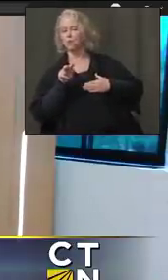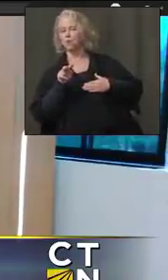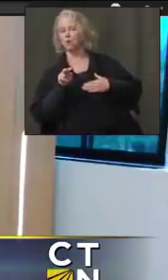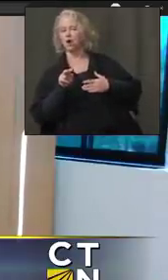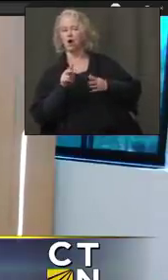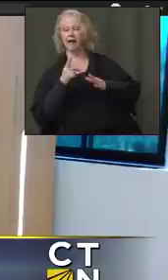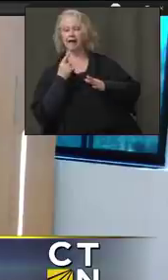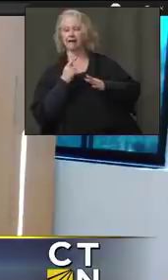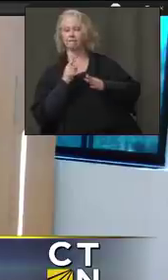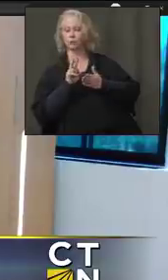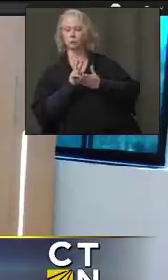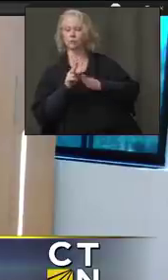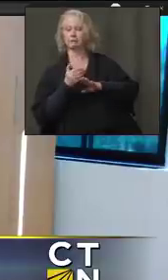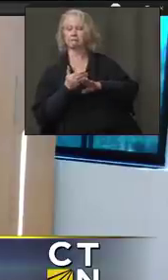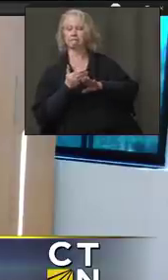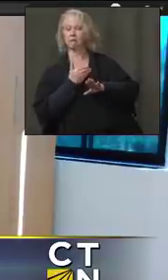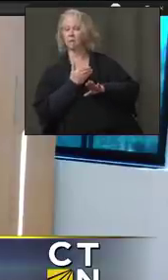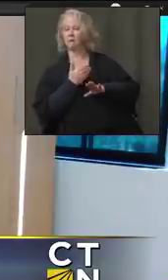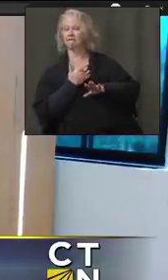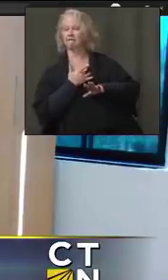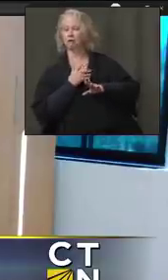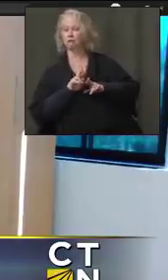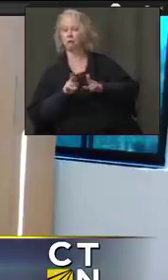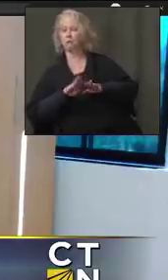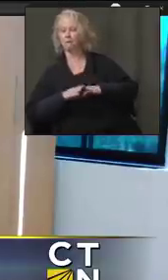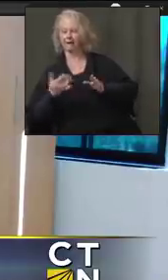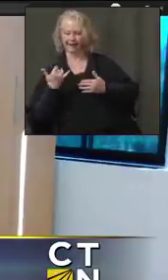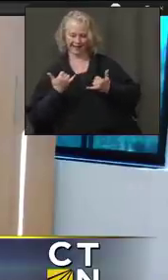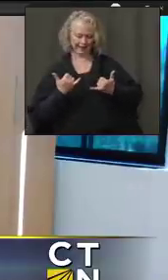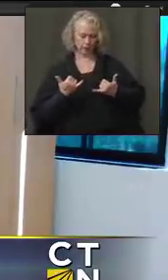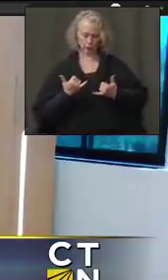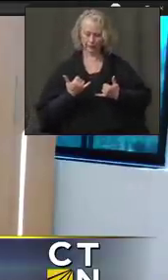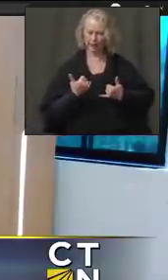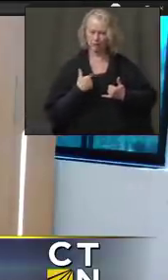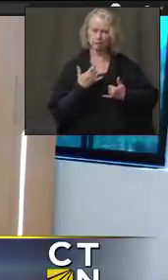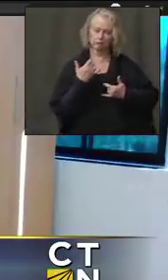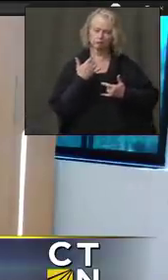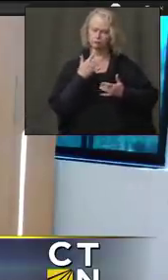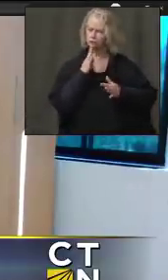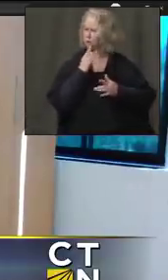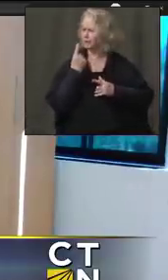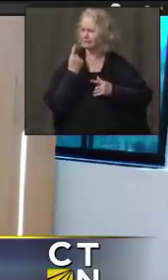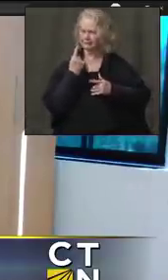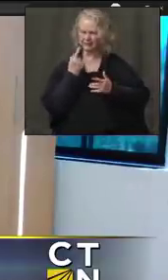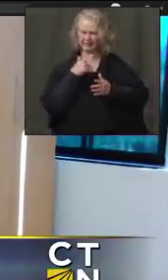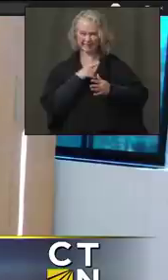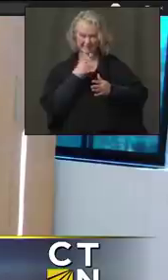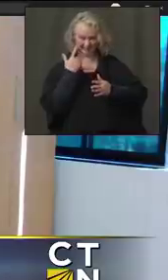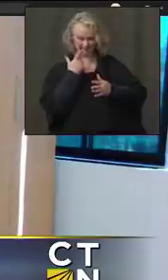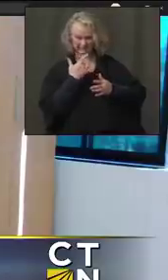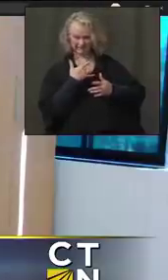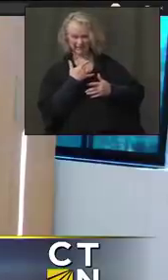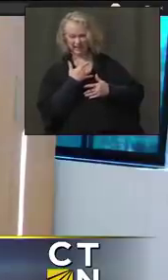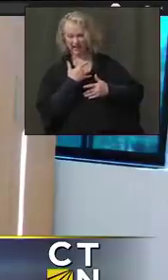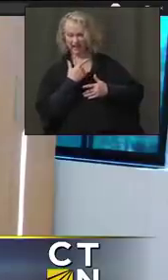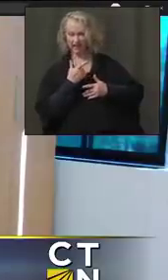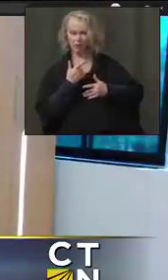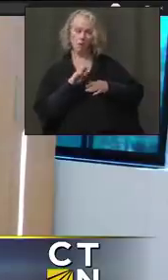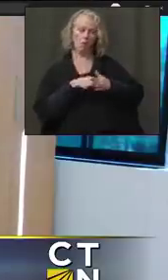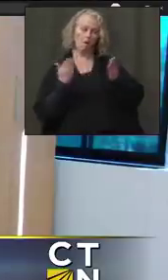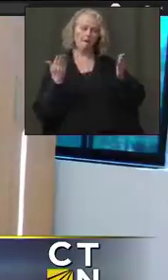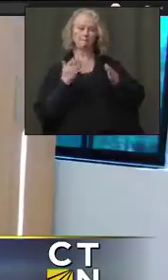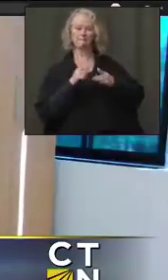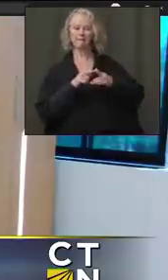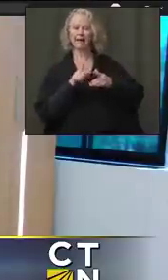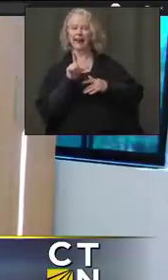a university. And so even this afternoon when I got off the phone with somebody, they said that if they're going to open, let's say the day after Labor Day,